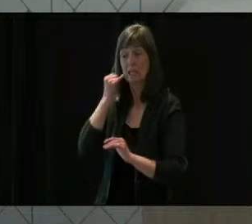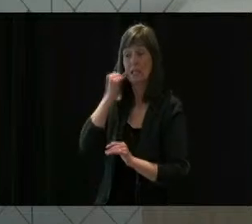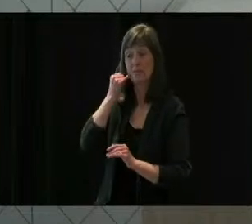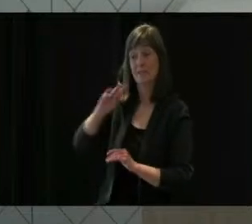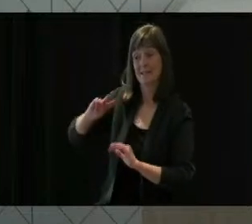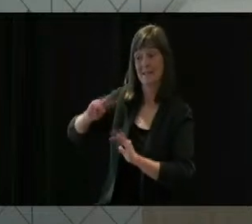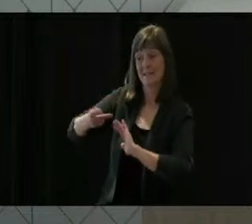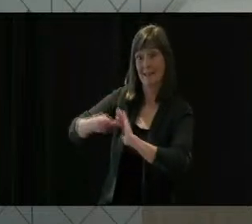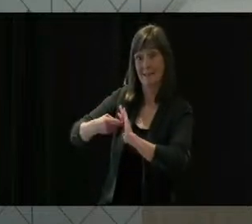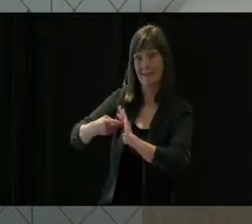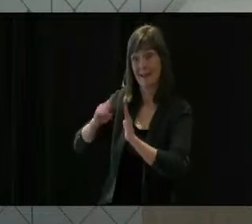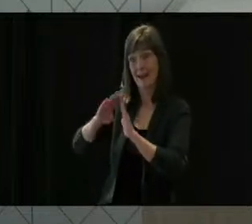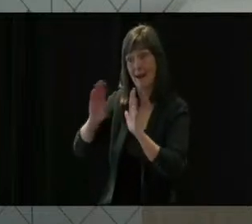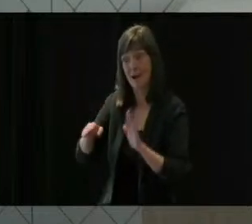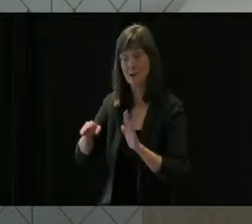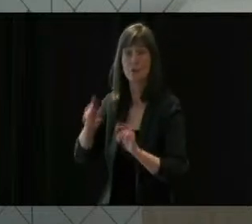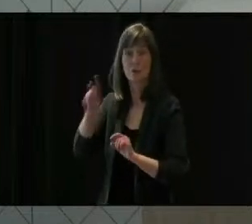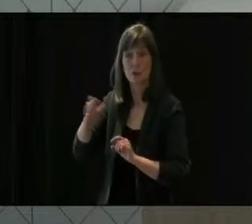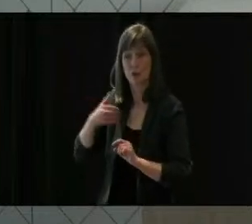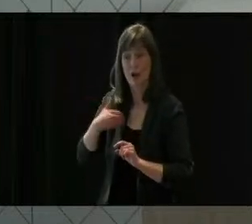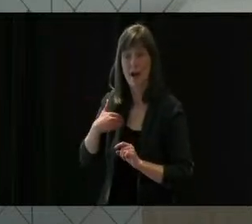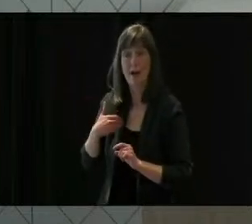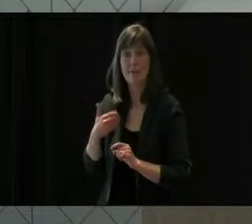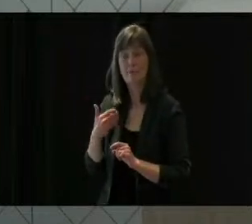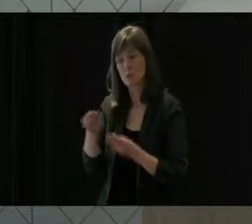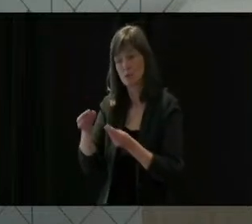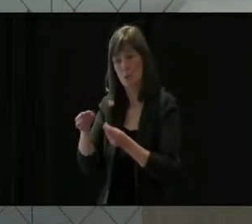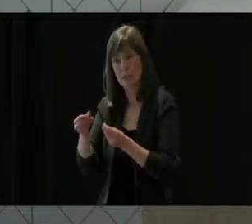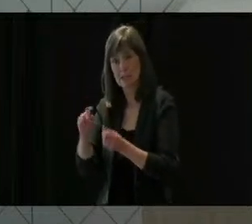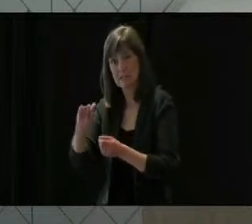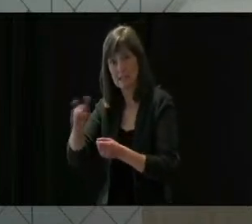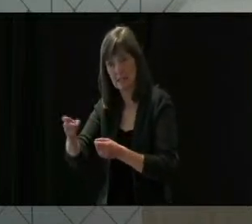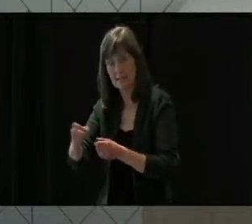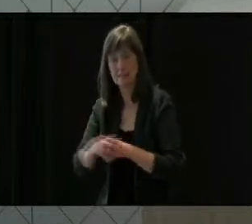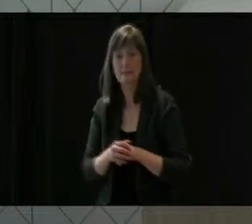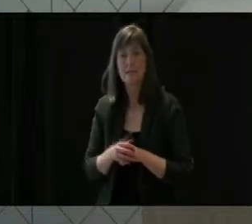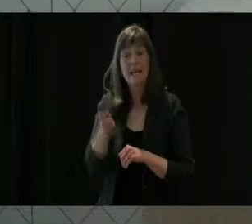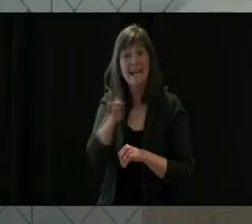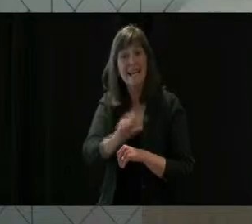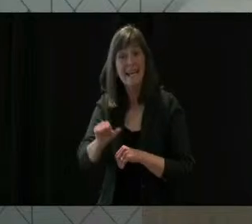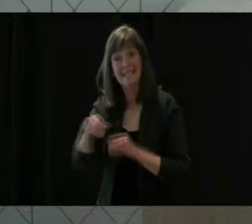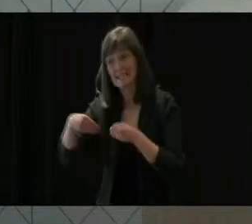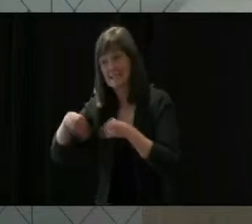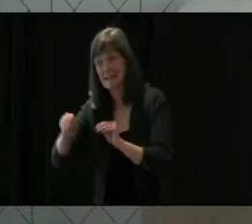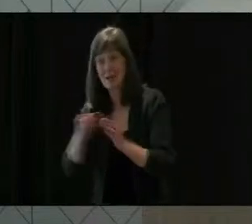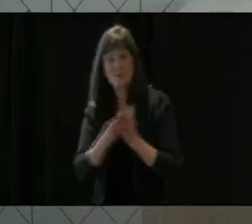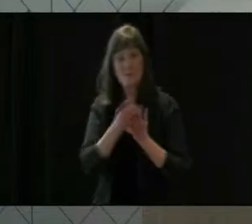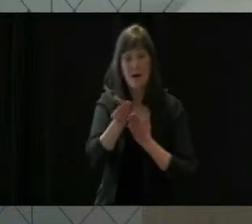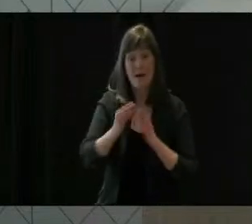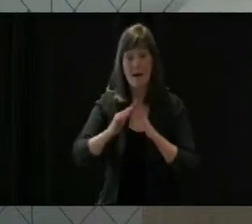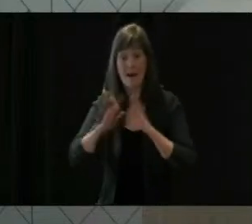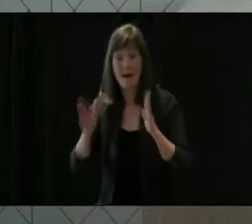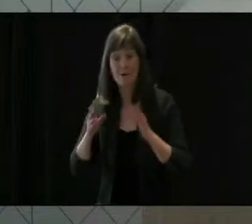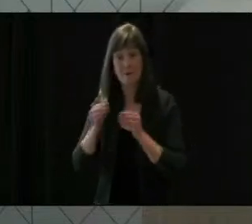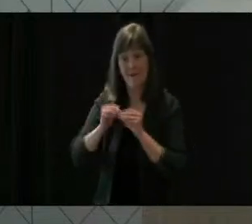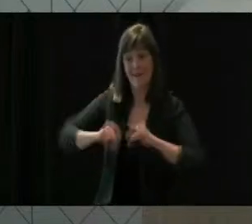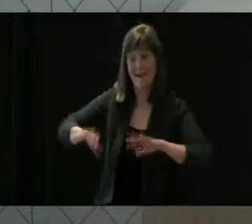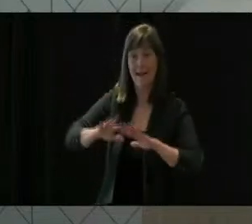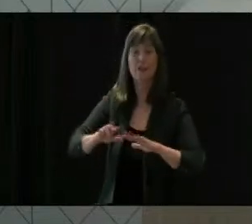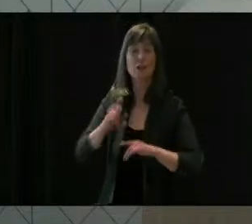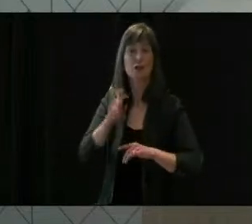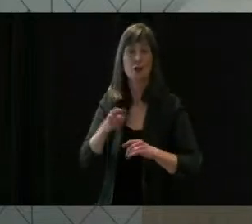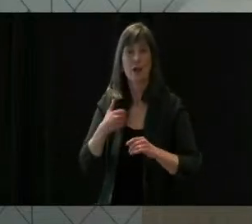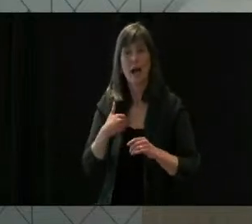tax. And we think that transactions in relation to real estate should have a progressive tax that